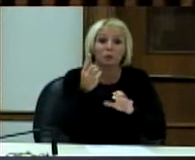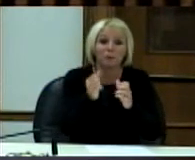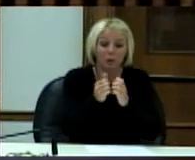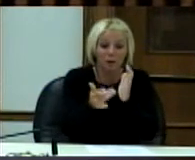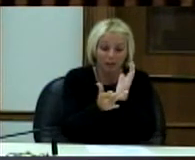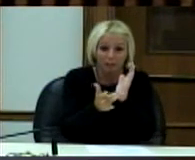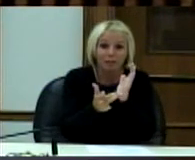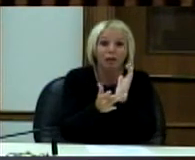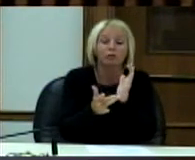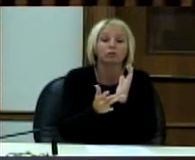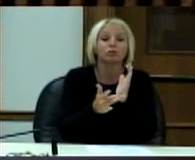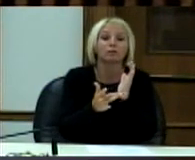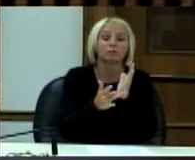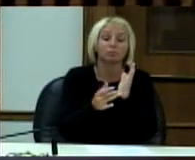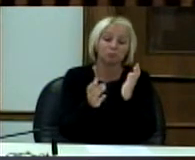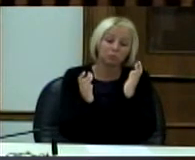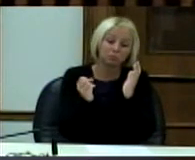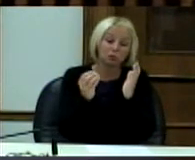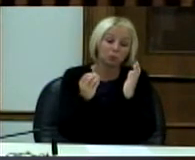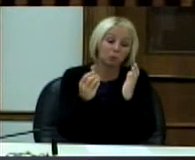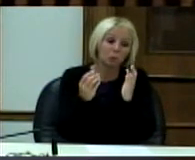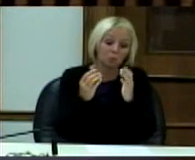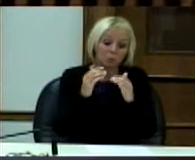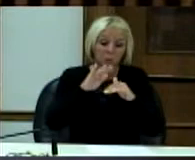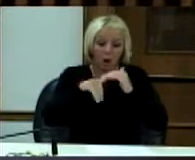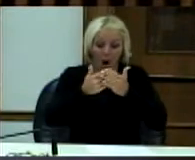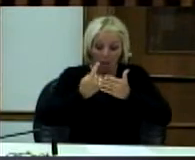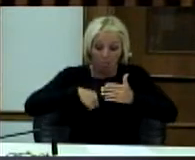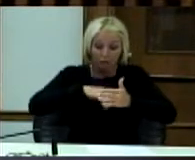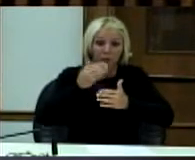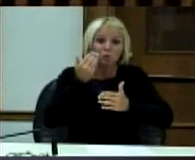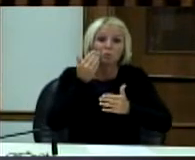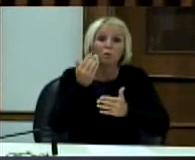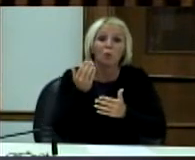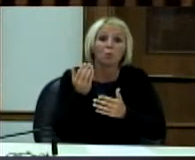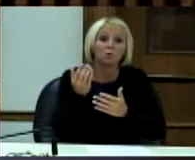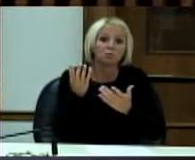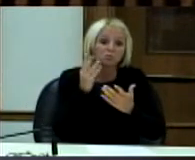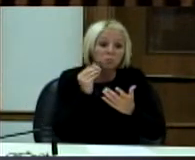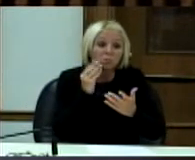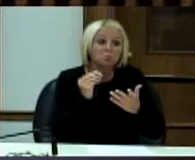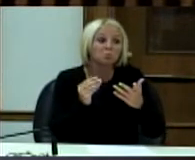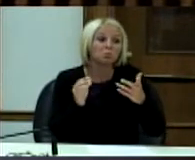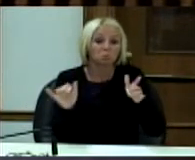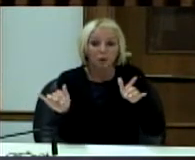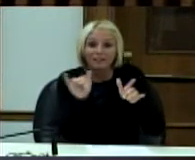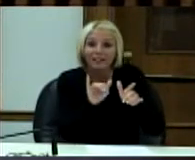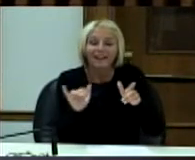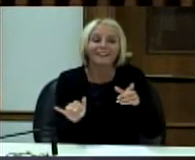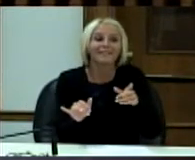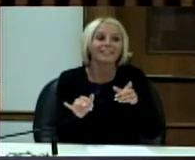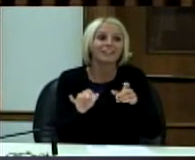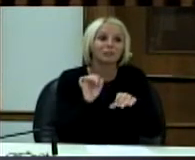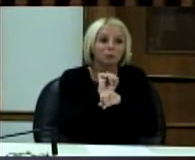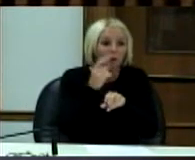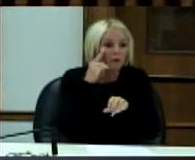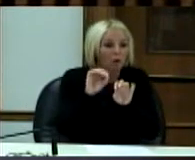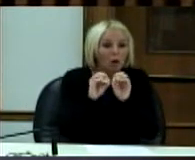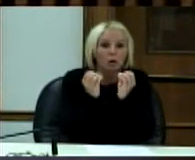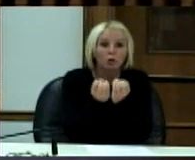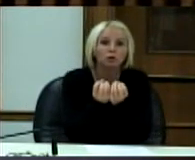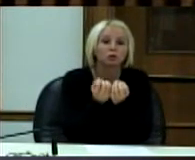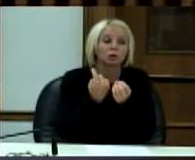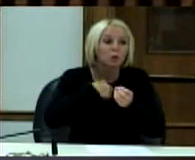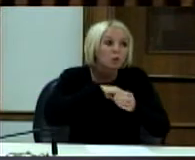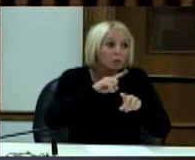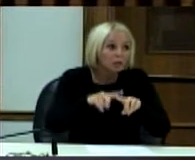something with technology. So all of us know what that's like, that work for an organization